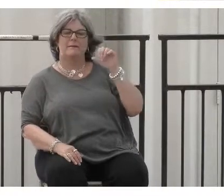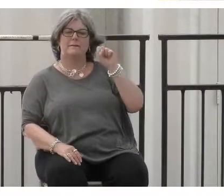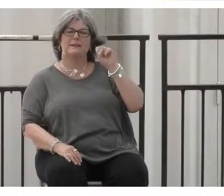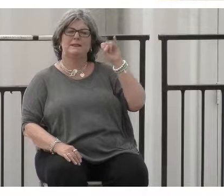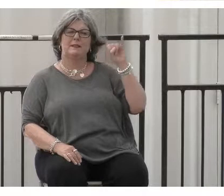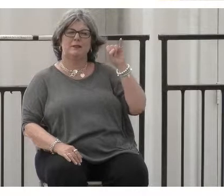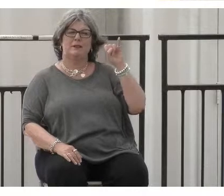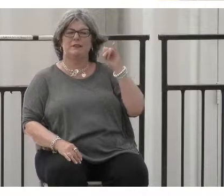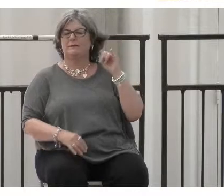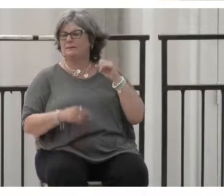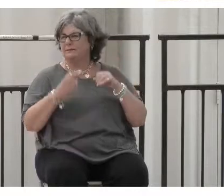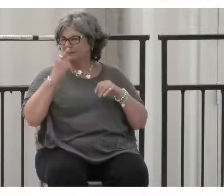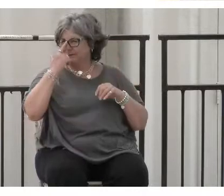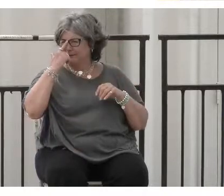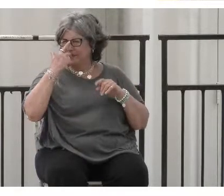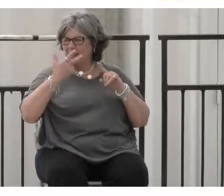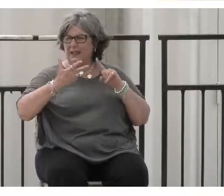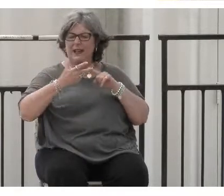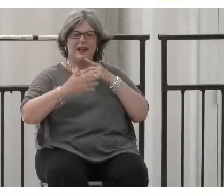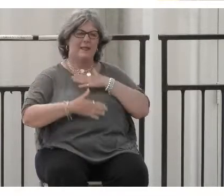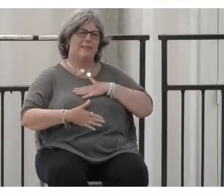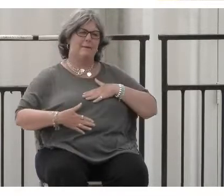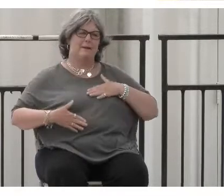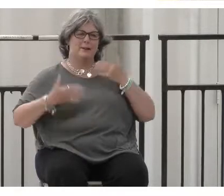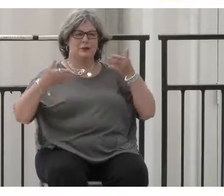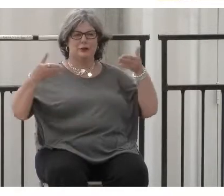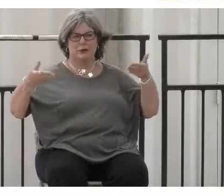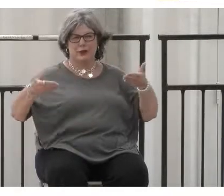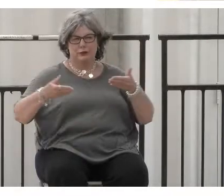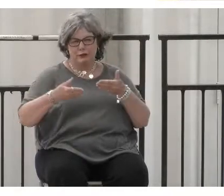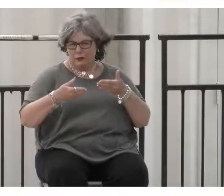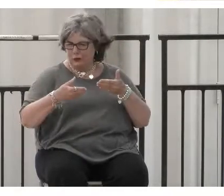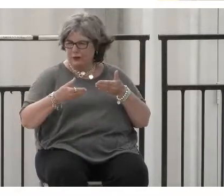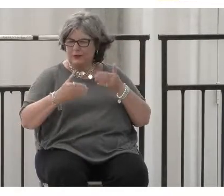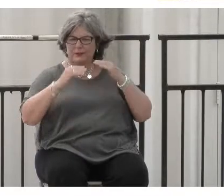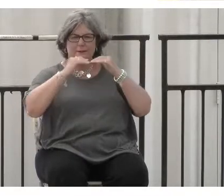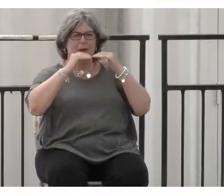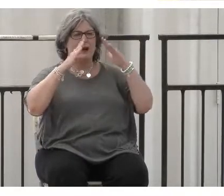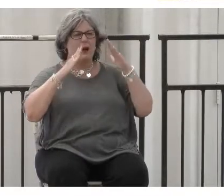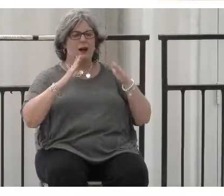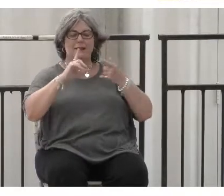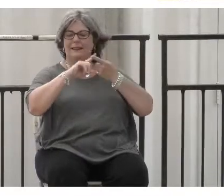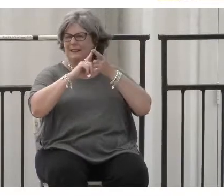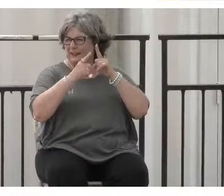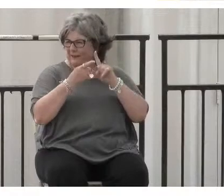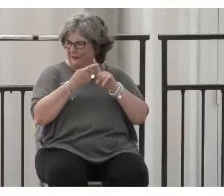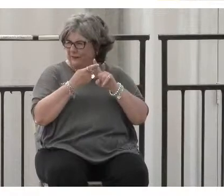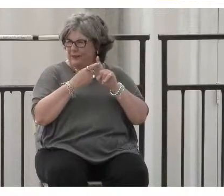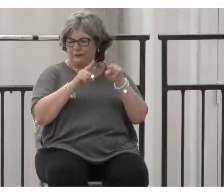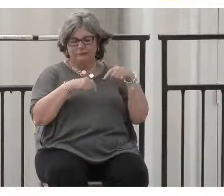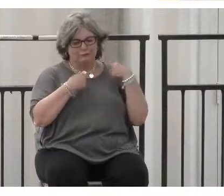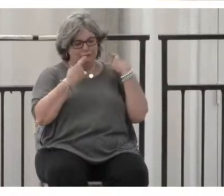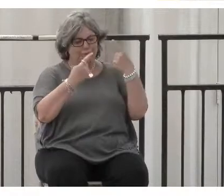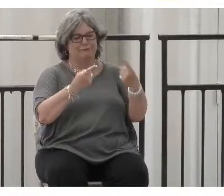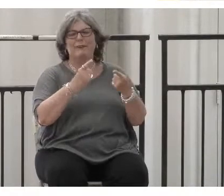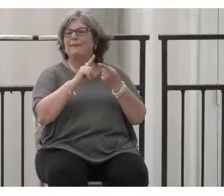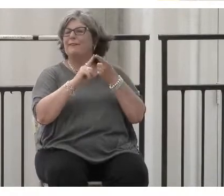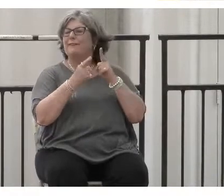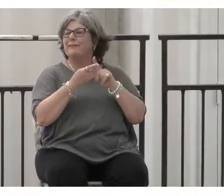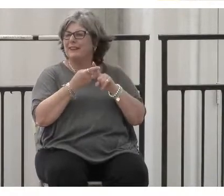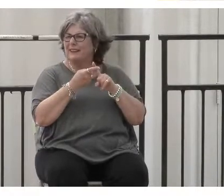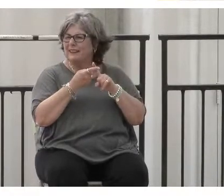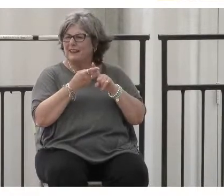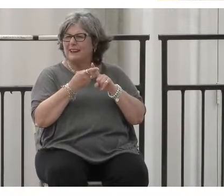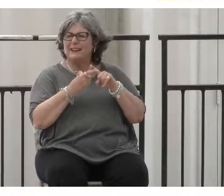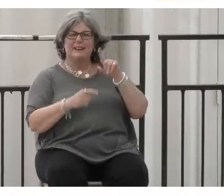Smithsonian Institution. And I have the pleasure to introduce my colleagues and friends, long-term friends. I'll begin